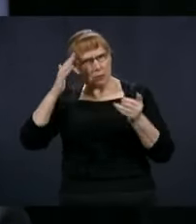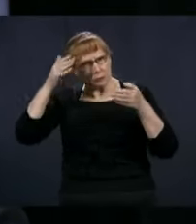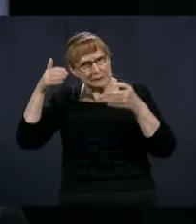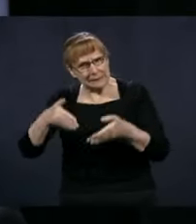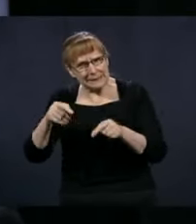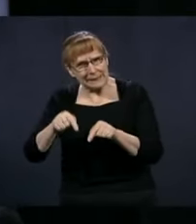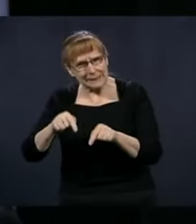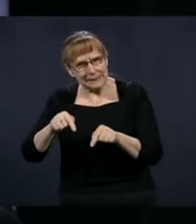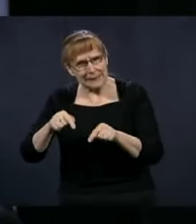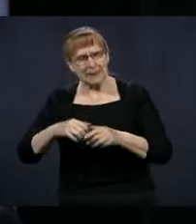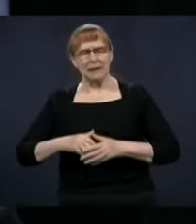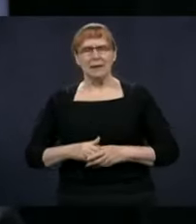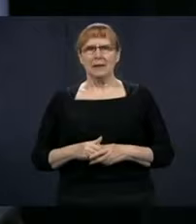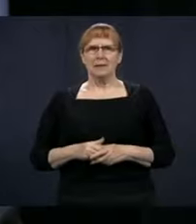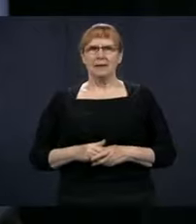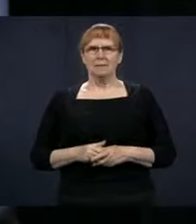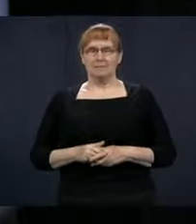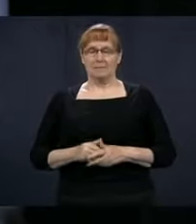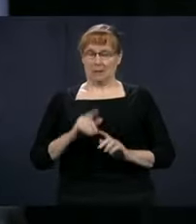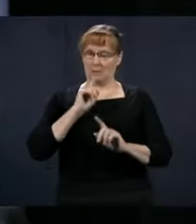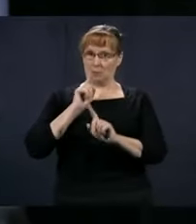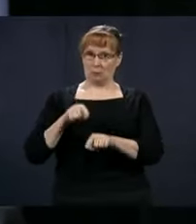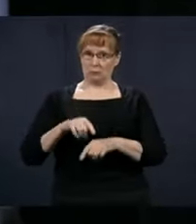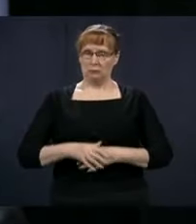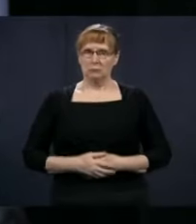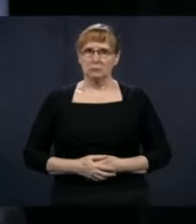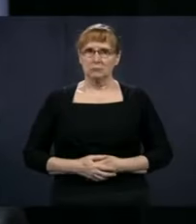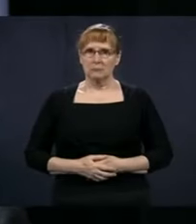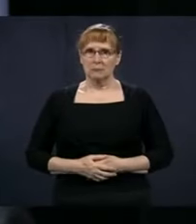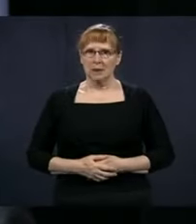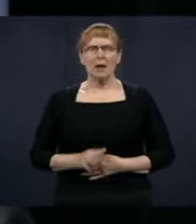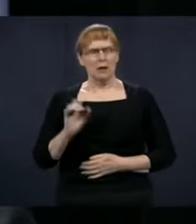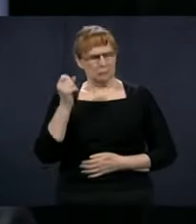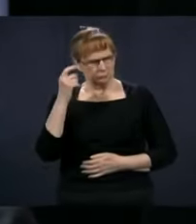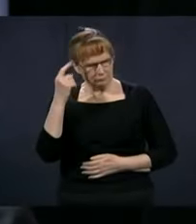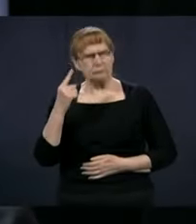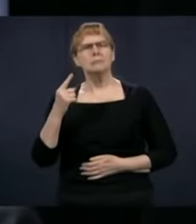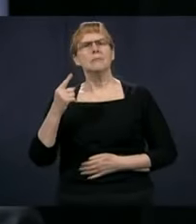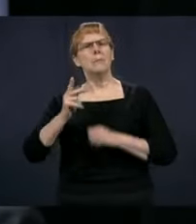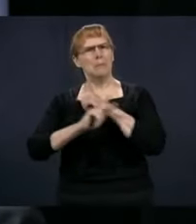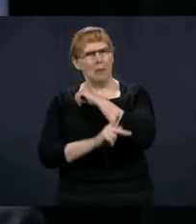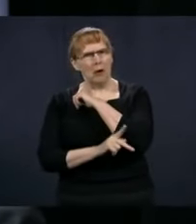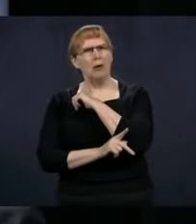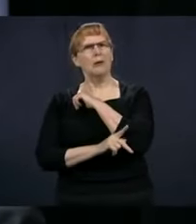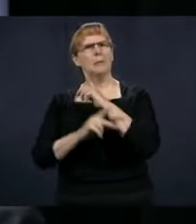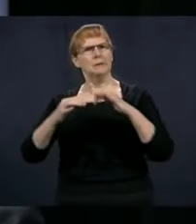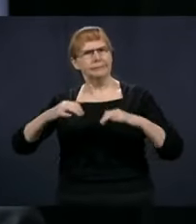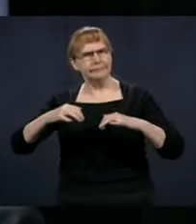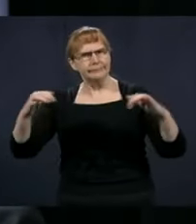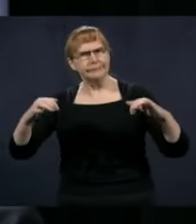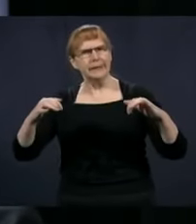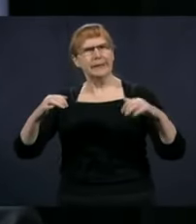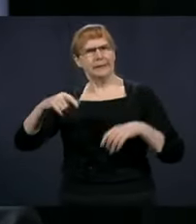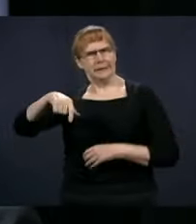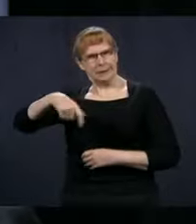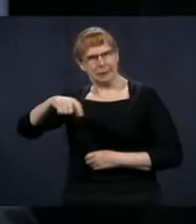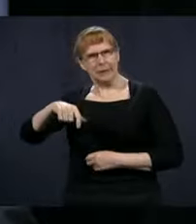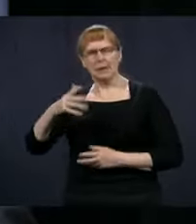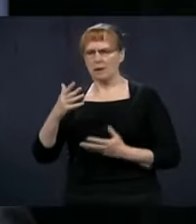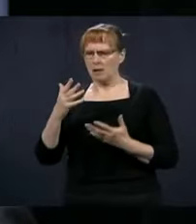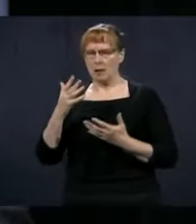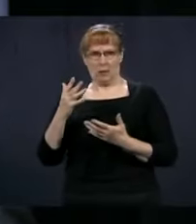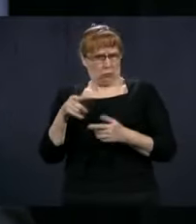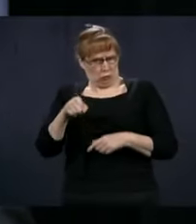to extend the session in order to have an agreement, because like I said since the beginning, I